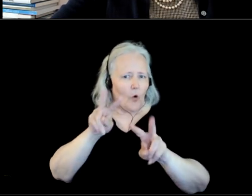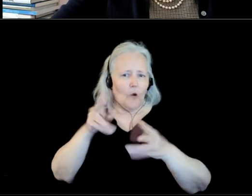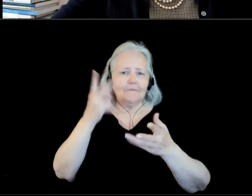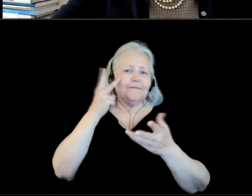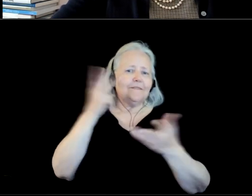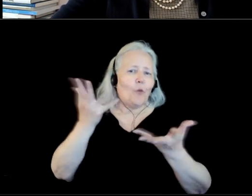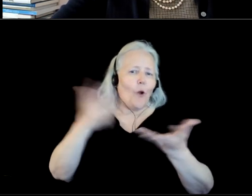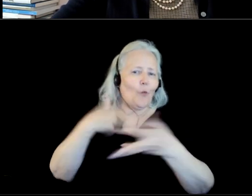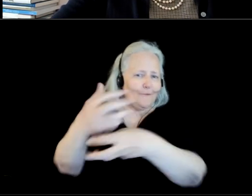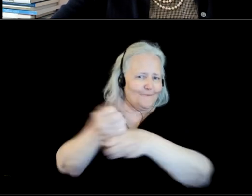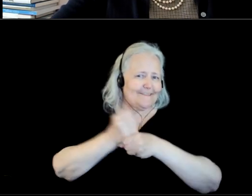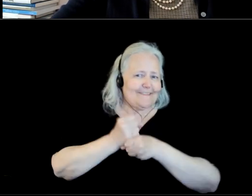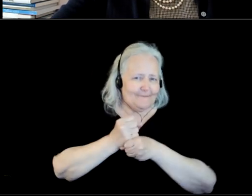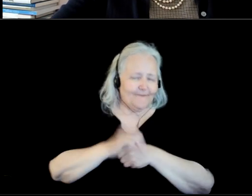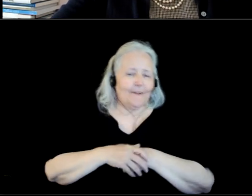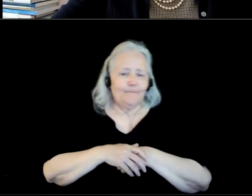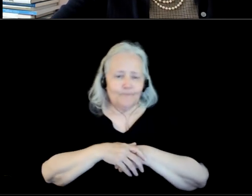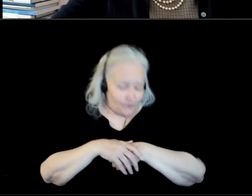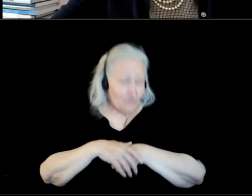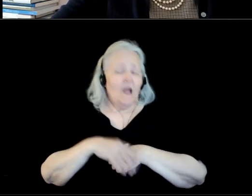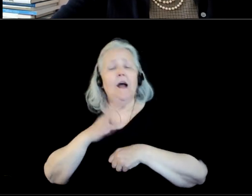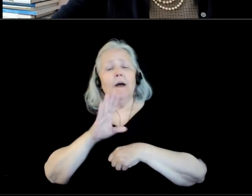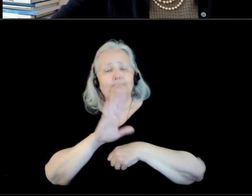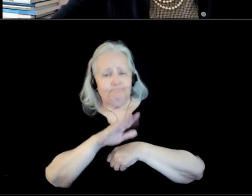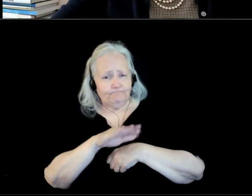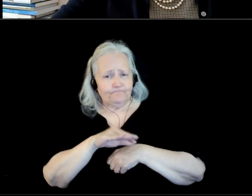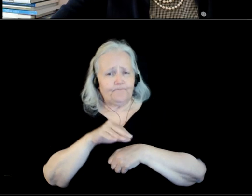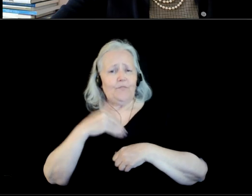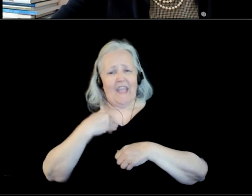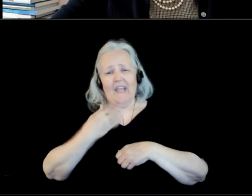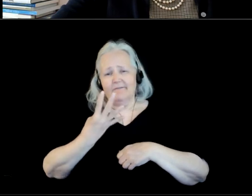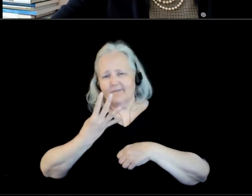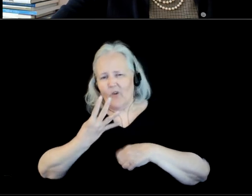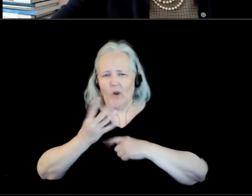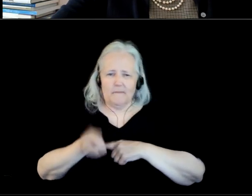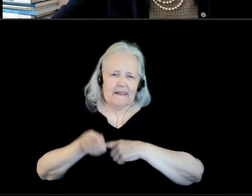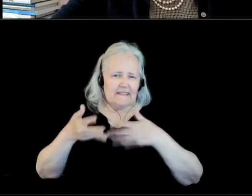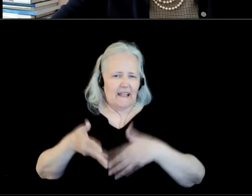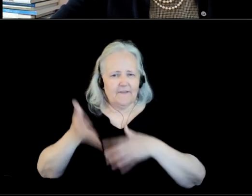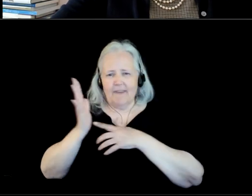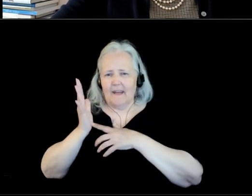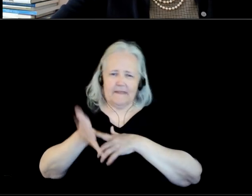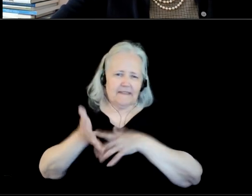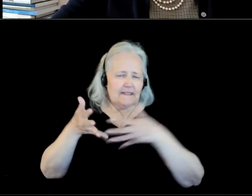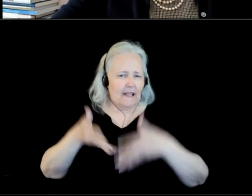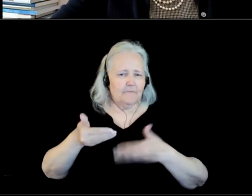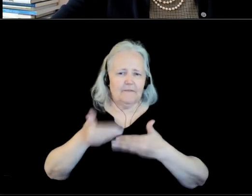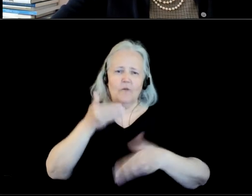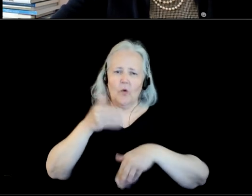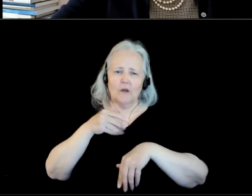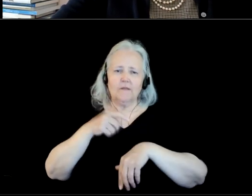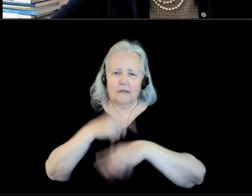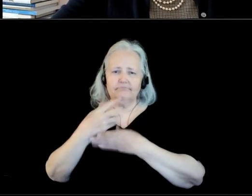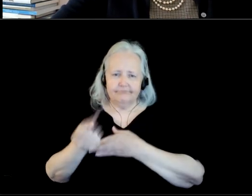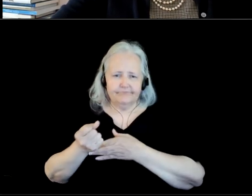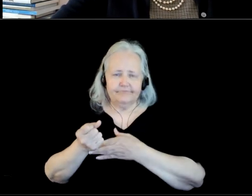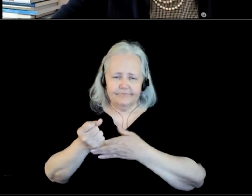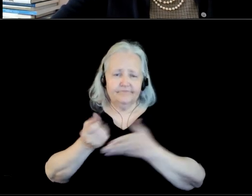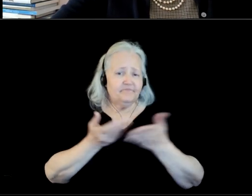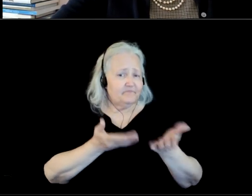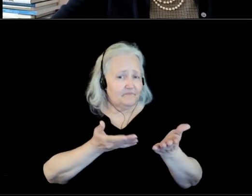Colleen, we have like 4 or 5 minutes remaining before we're at the end of our 90-minute time. Is